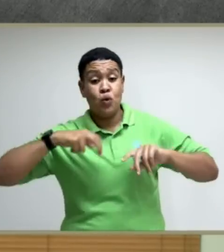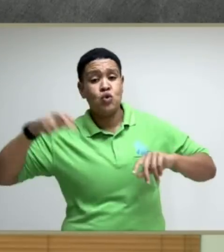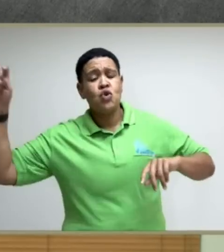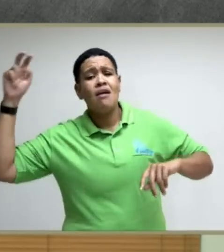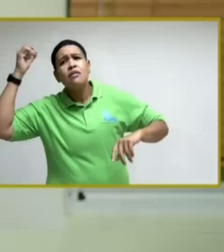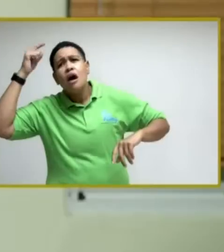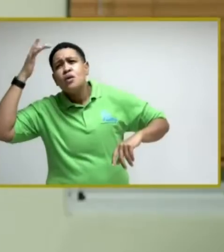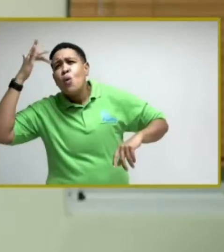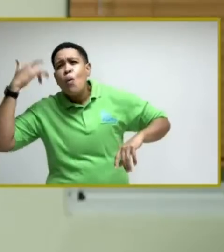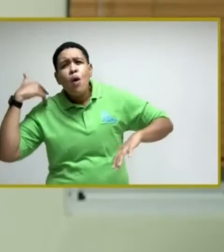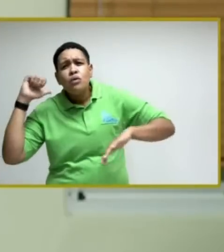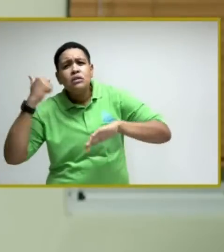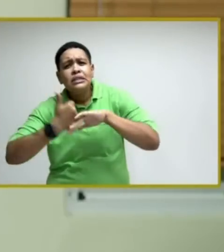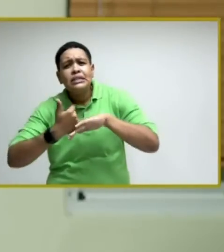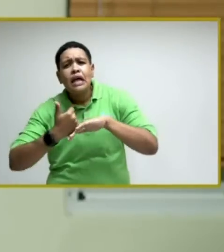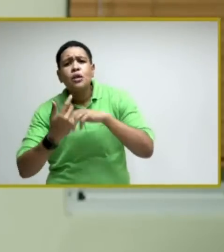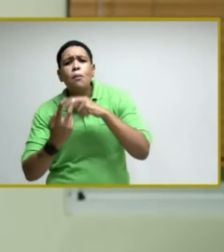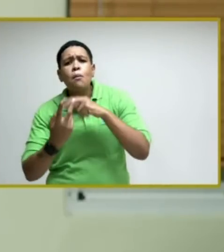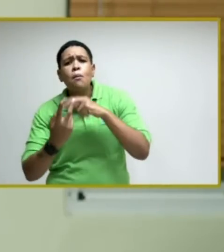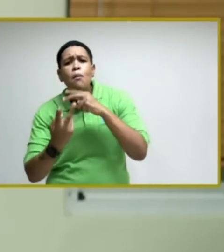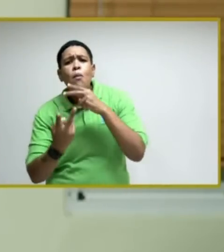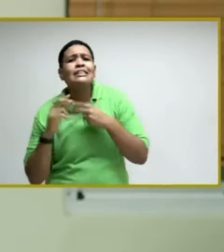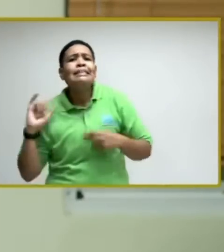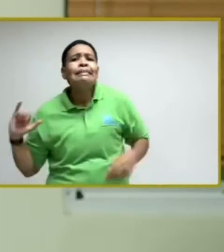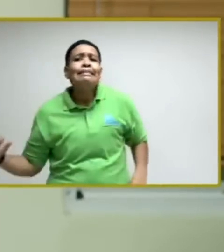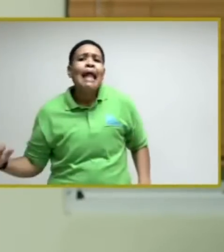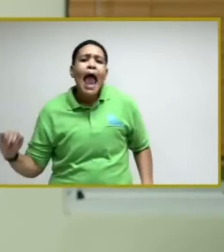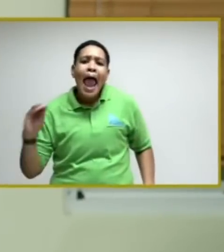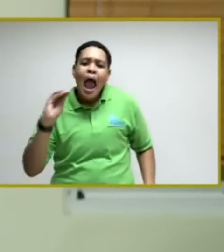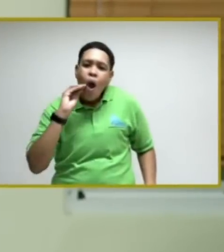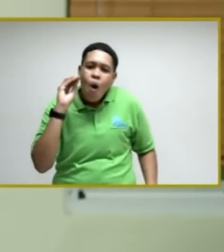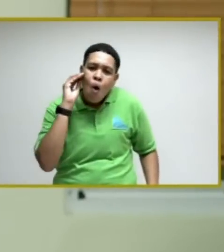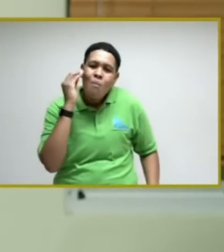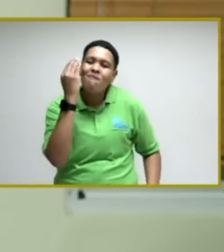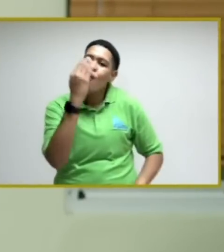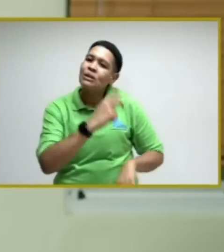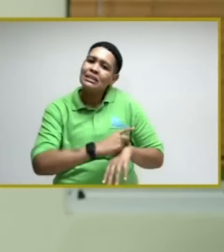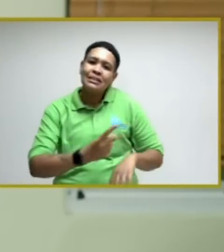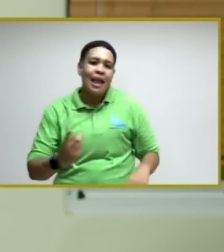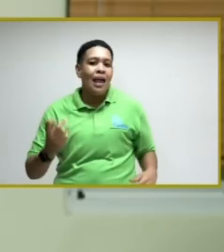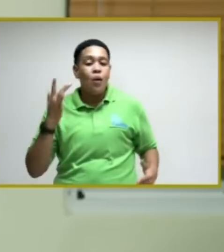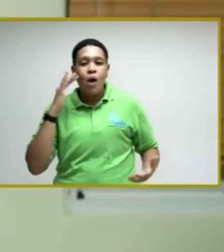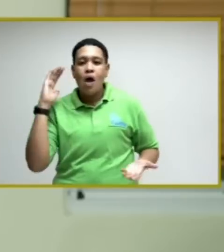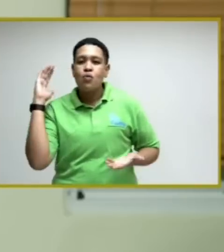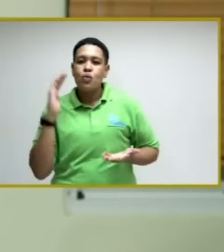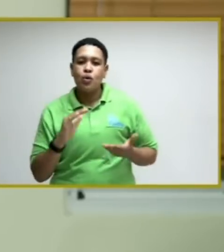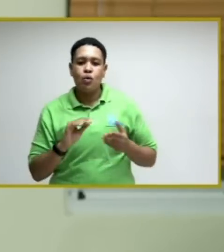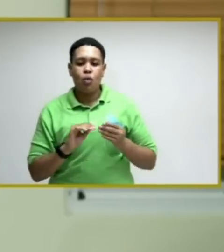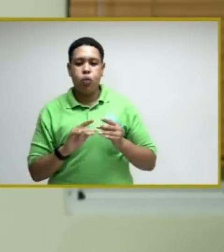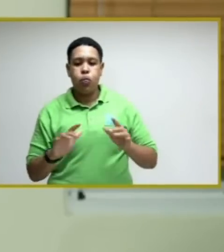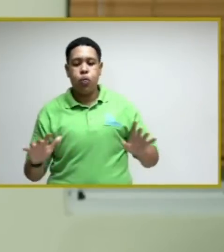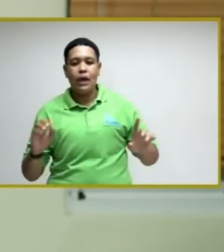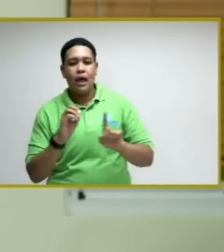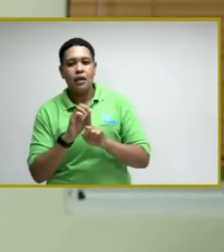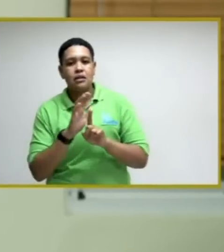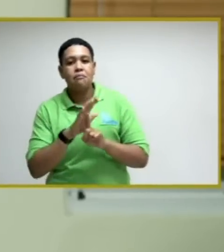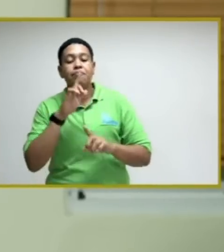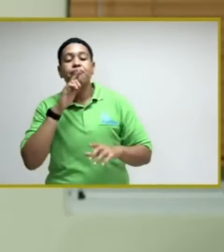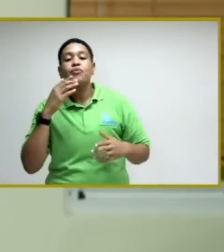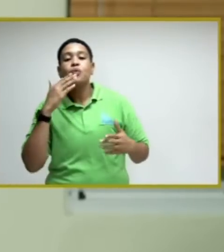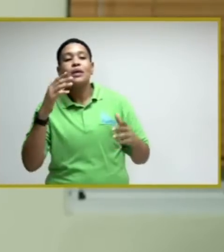quarantine measures, that they need to stay at home to decrease the risk of exposure, and to be